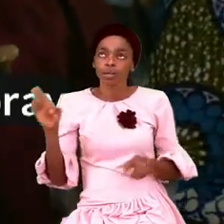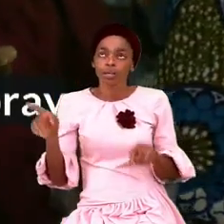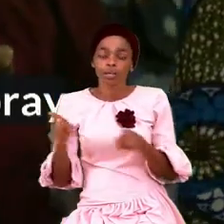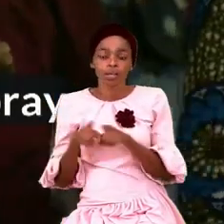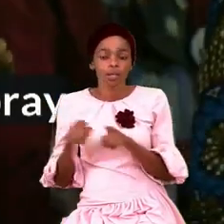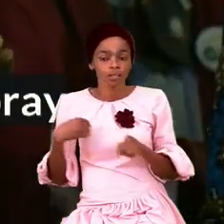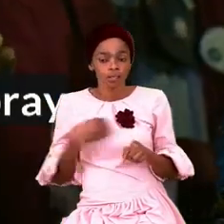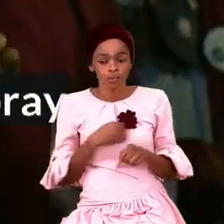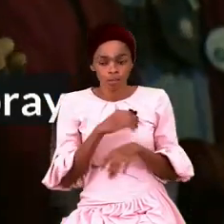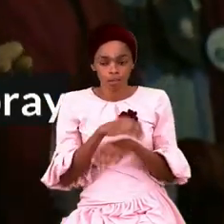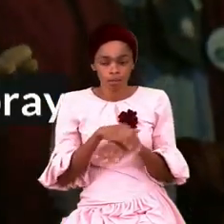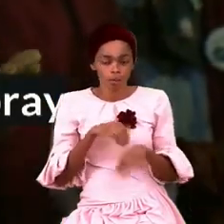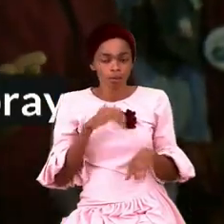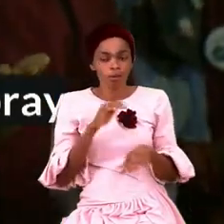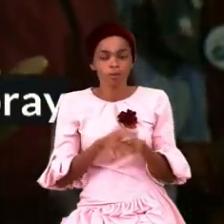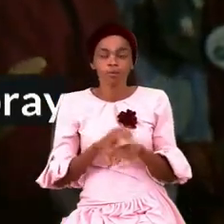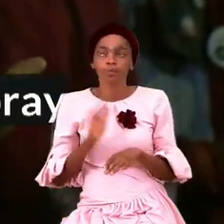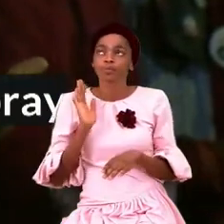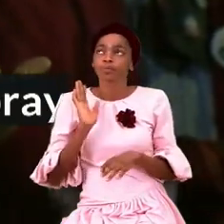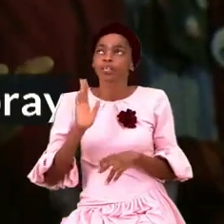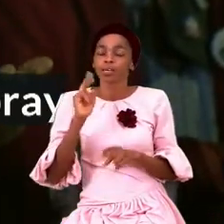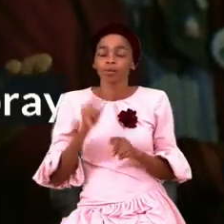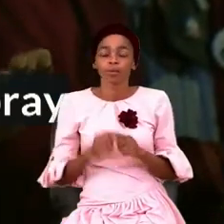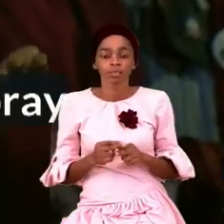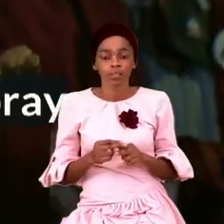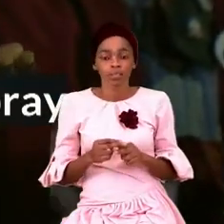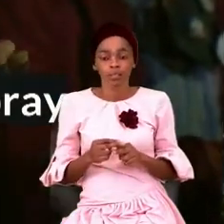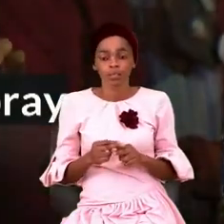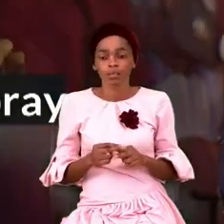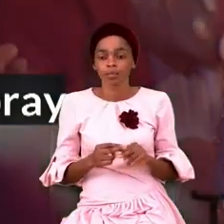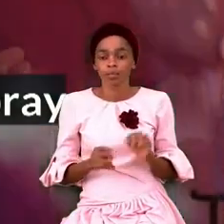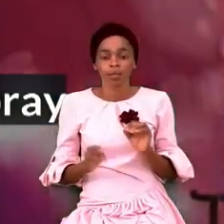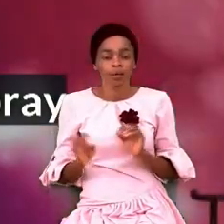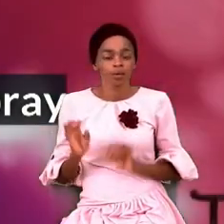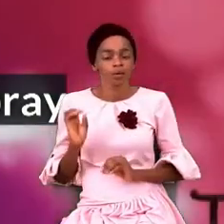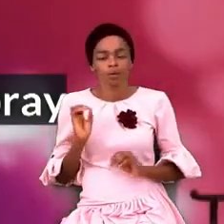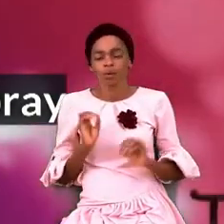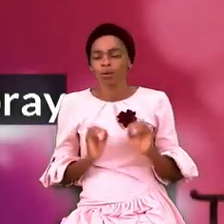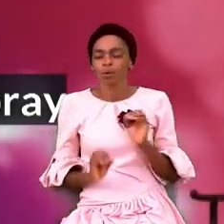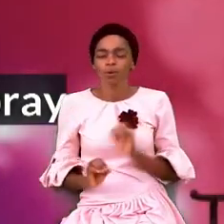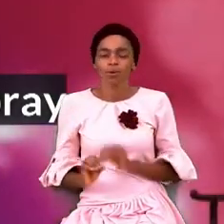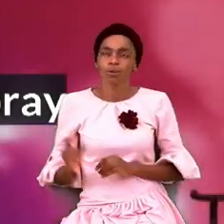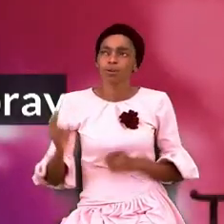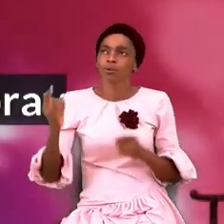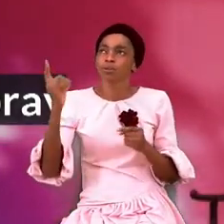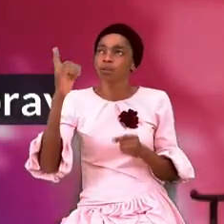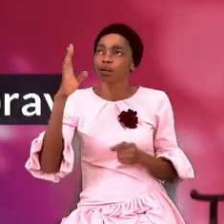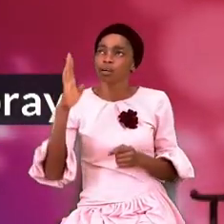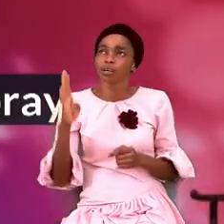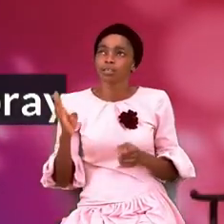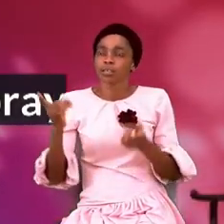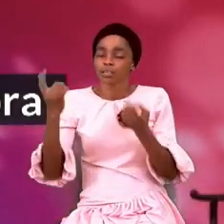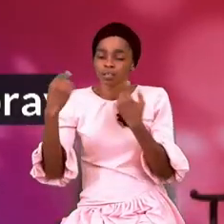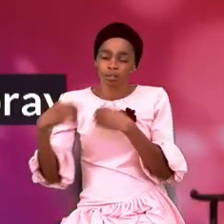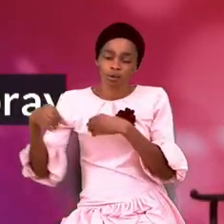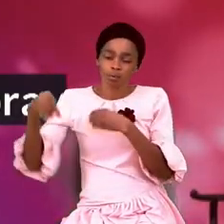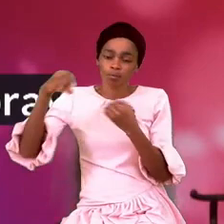Oh God, come pour out your mercy as we